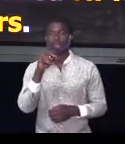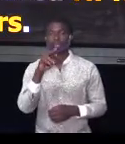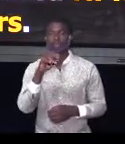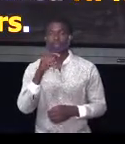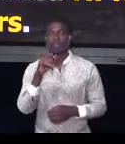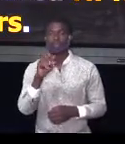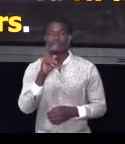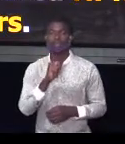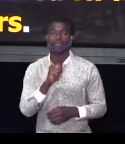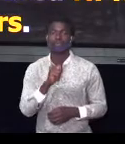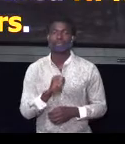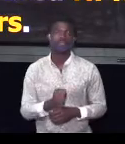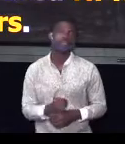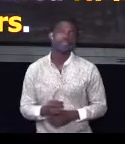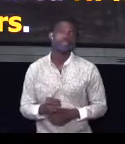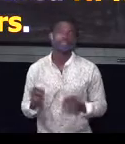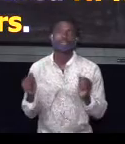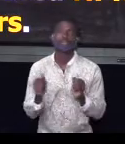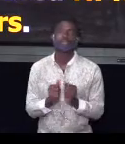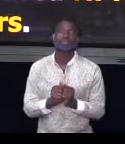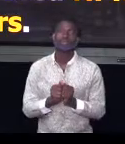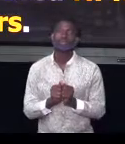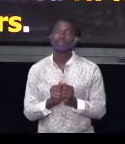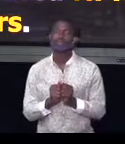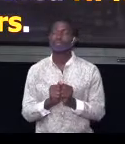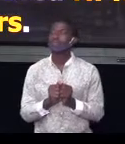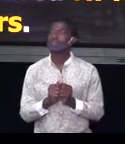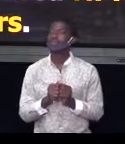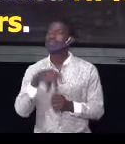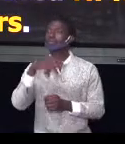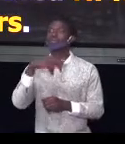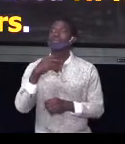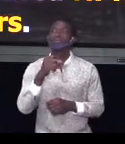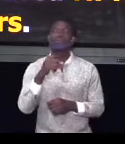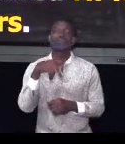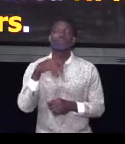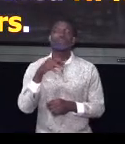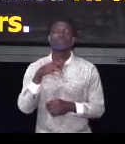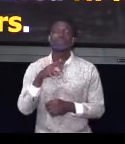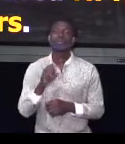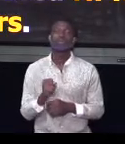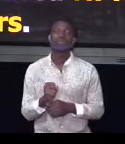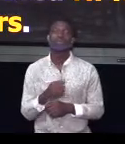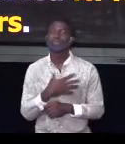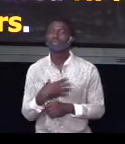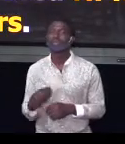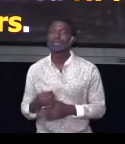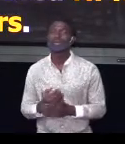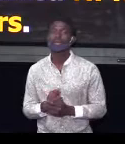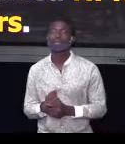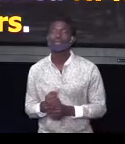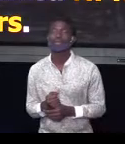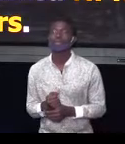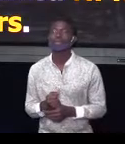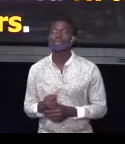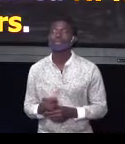are the nitrogen, and represented with N, phosphorus, that's P, and